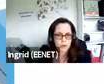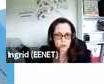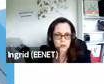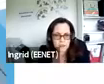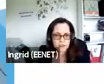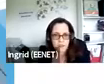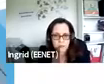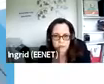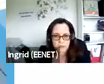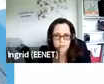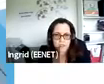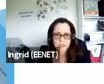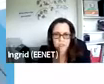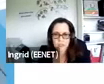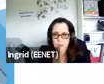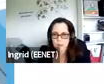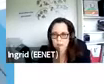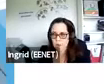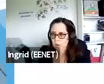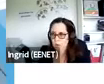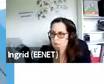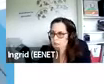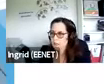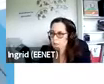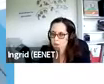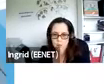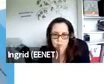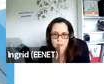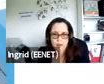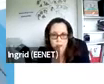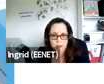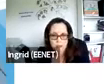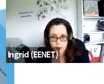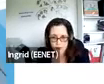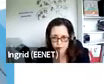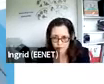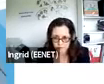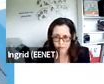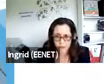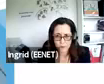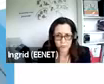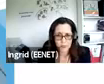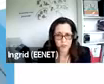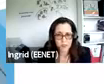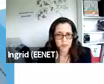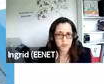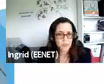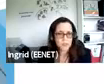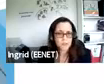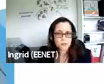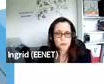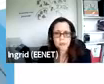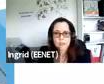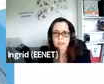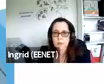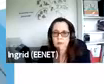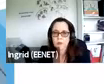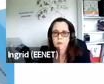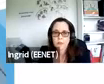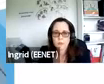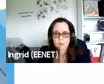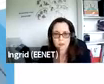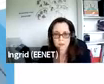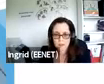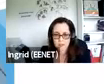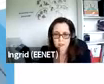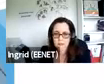Another quick reminder that this session is being recorded, and I think we're also being live streamed on Facebook. The recording is going to be available